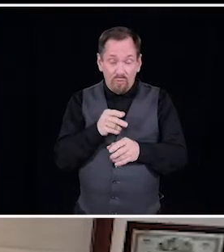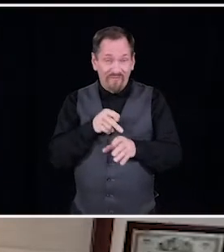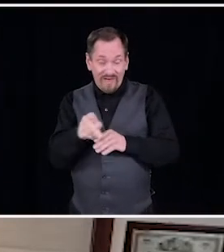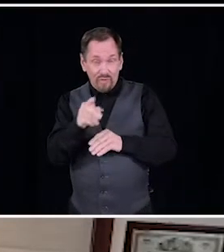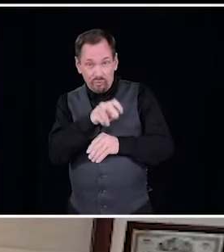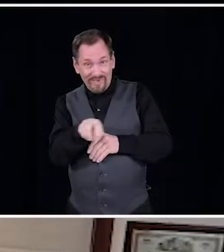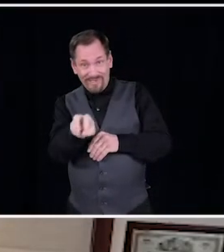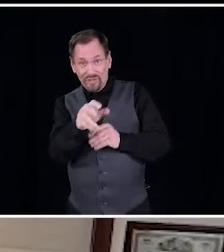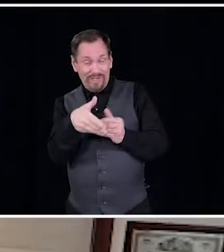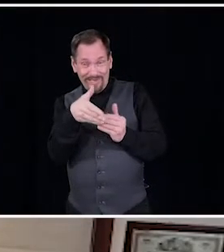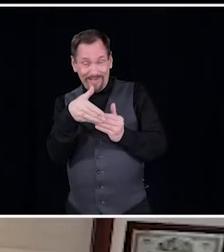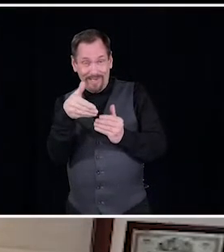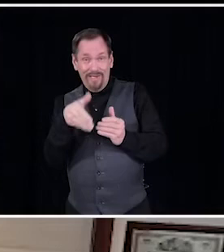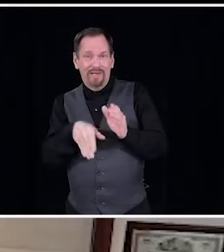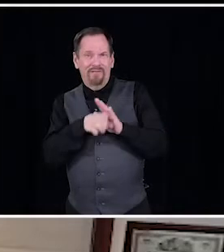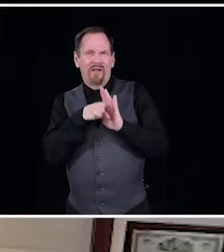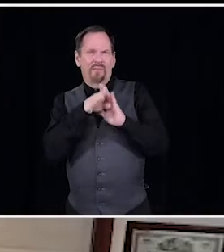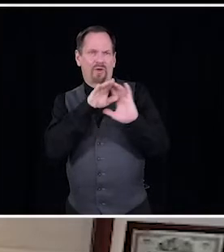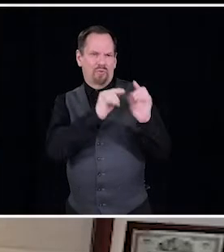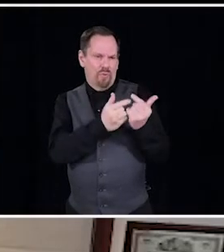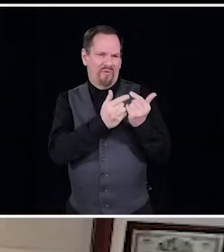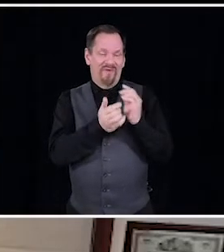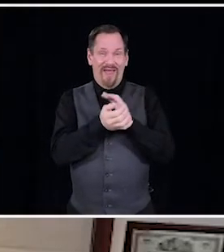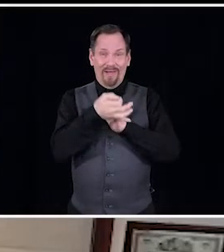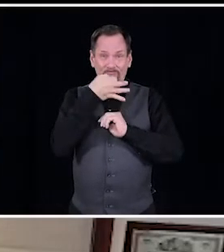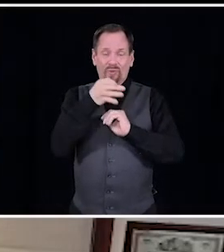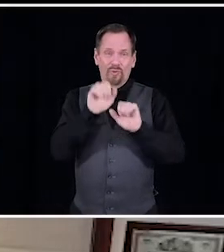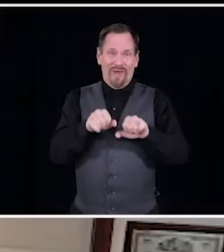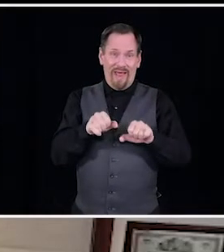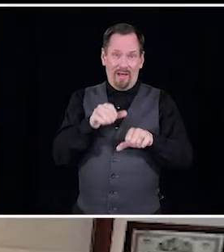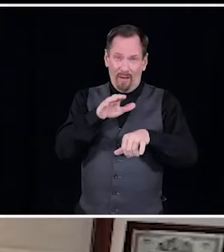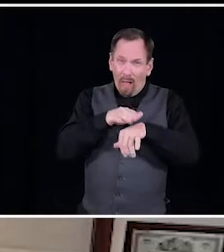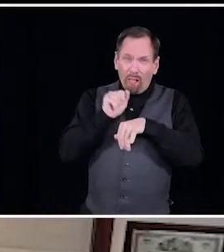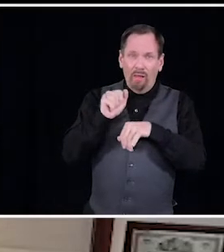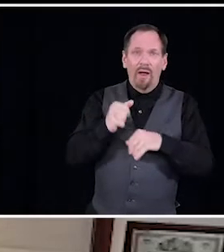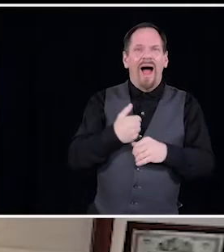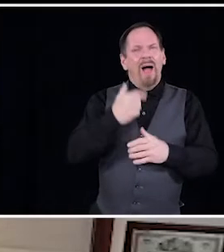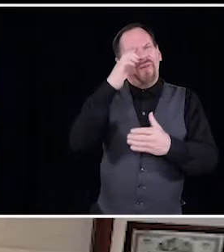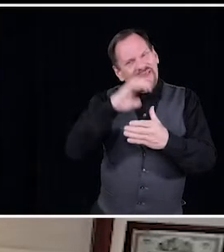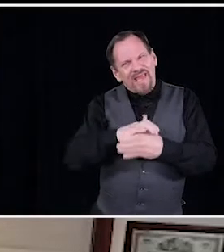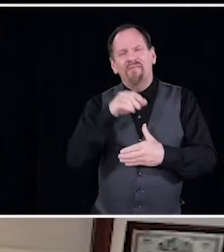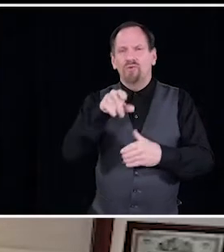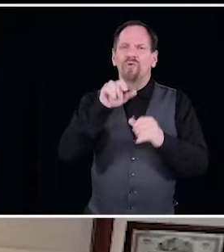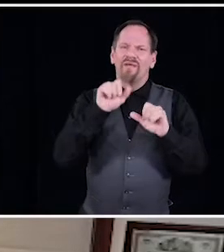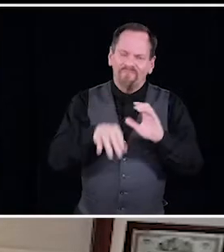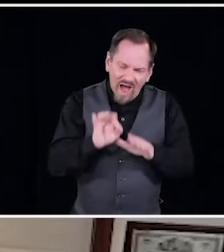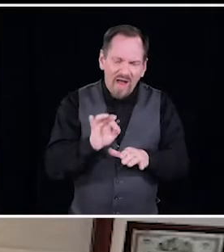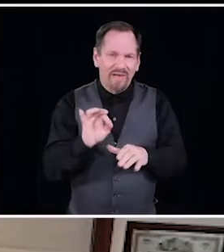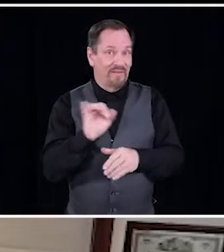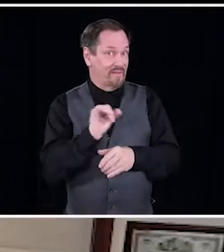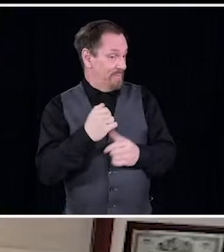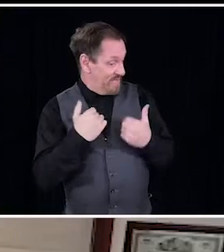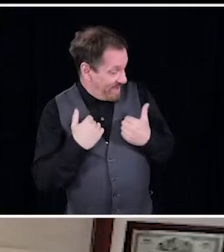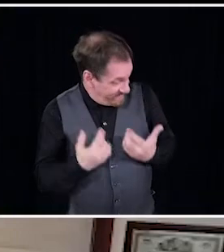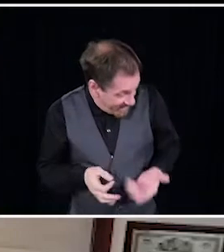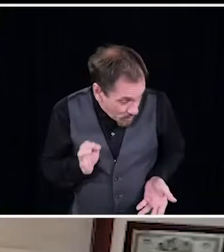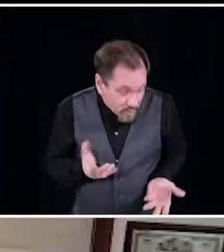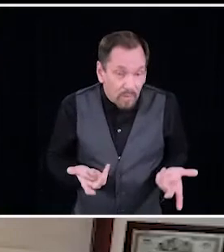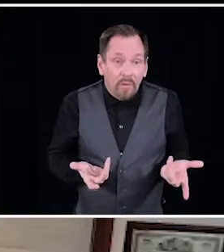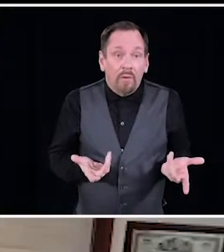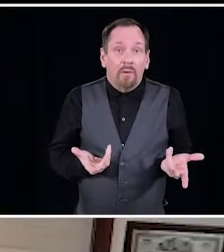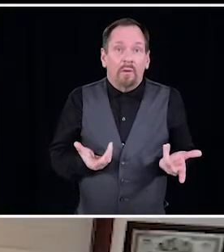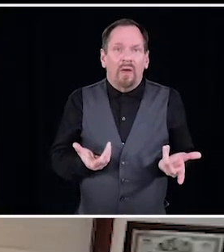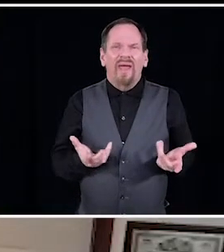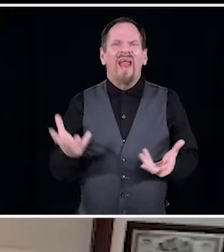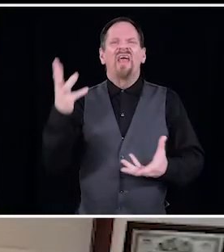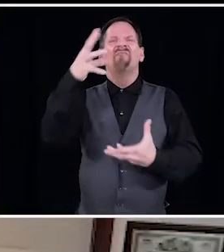transitions professionally and develop a pool of experts you can call upon. I believe you'll find, as I have, that getting involved has benefits that